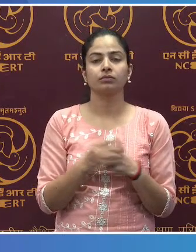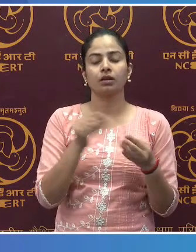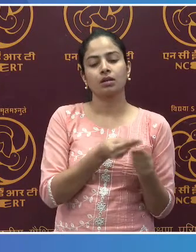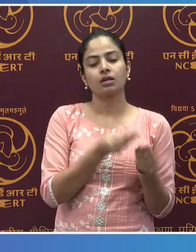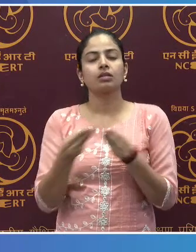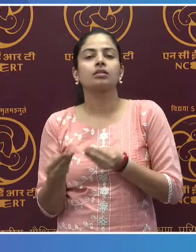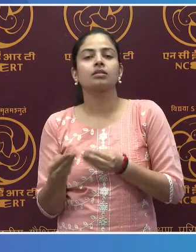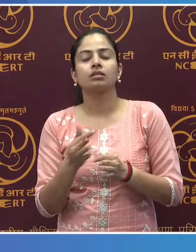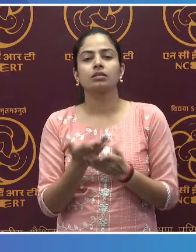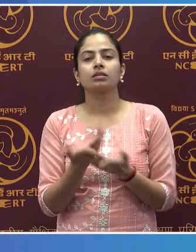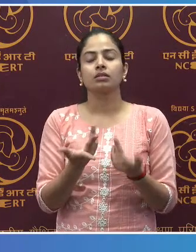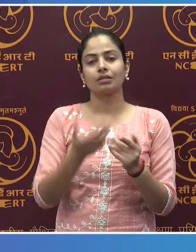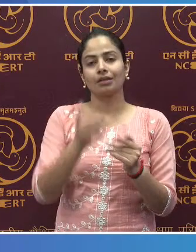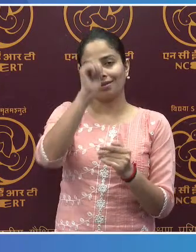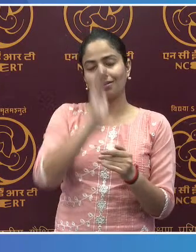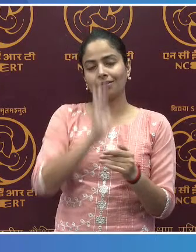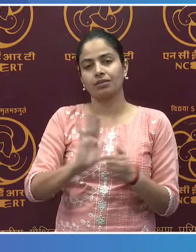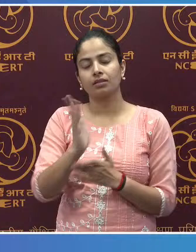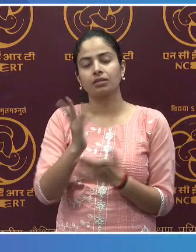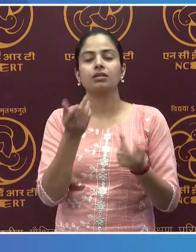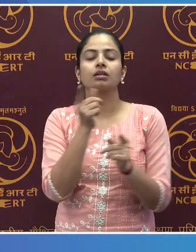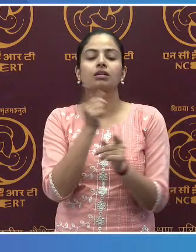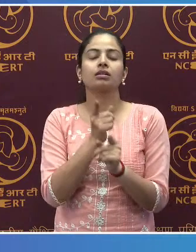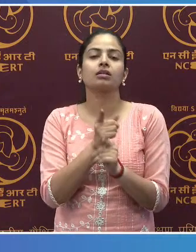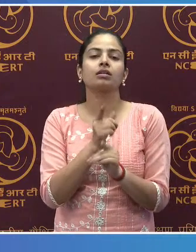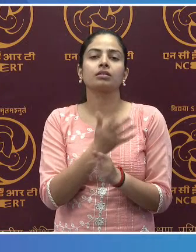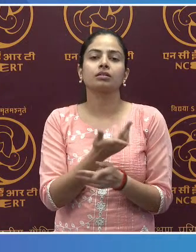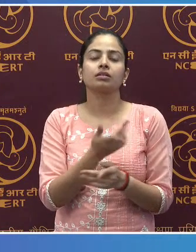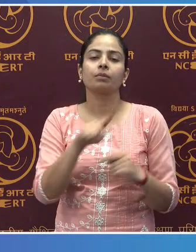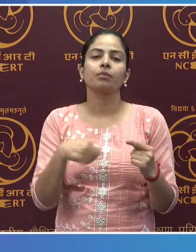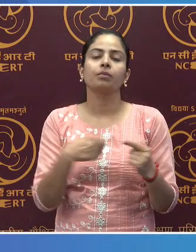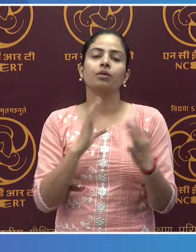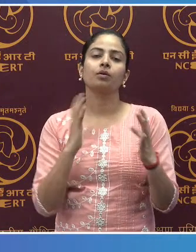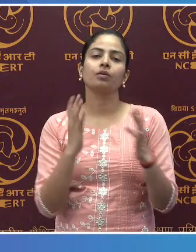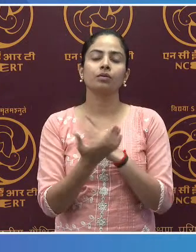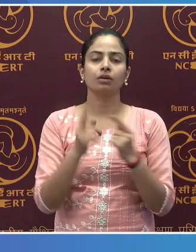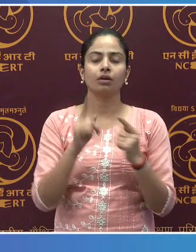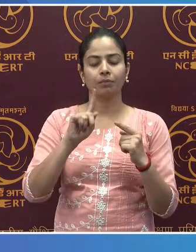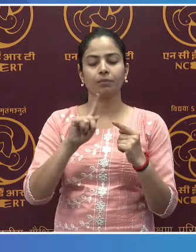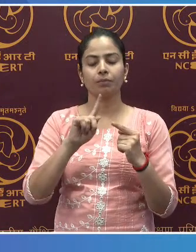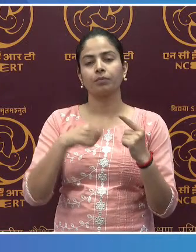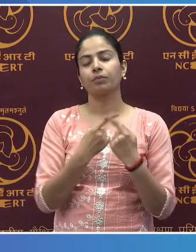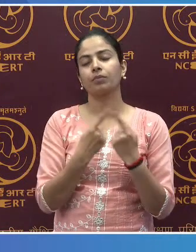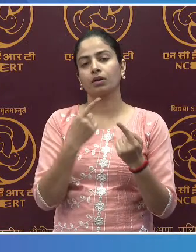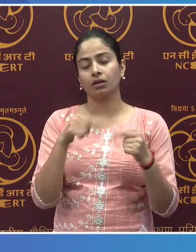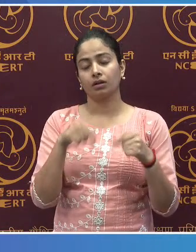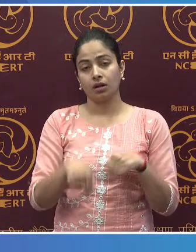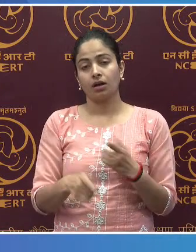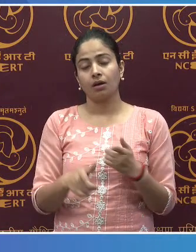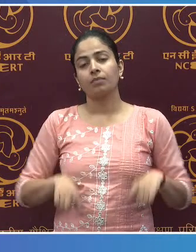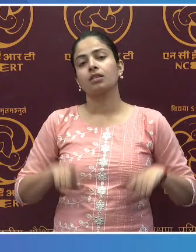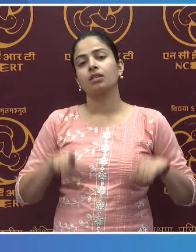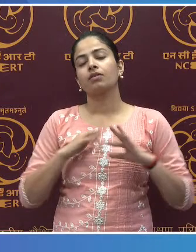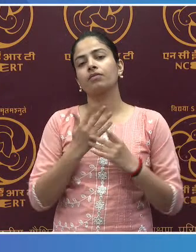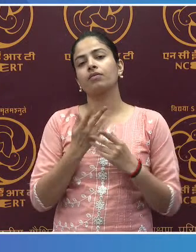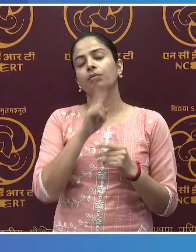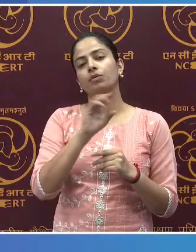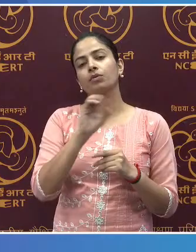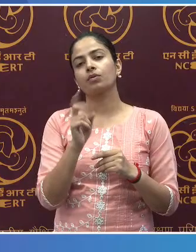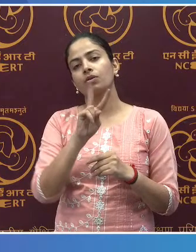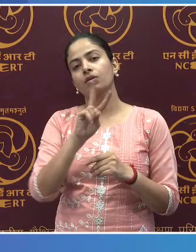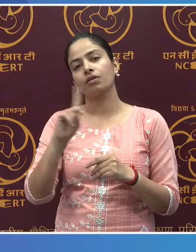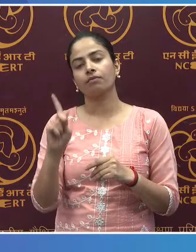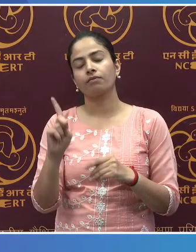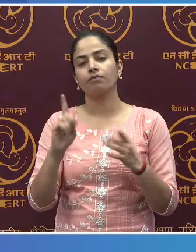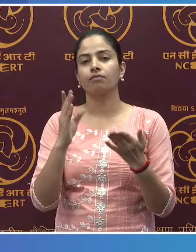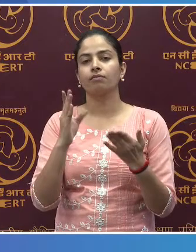of Indian scholars towards the globe. And today we talk about that we are living in the 21st century, and we really talk about